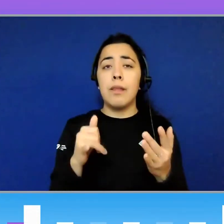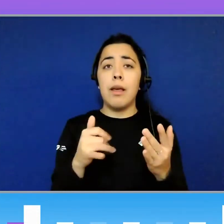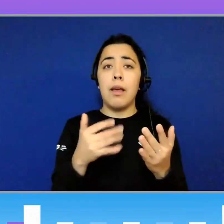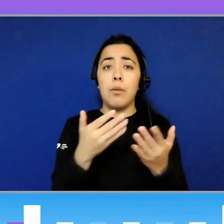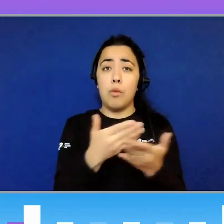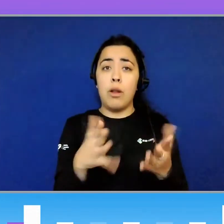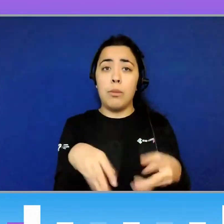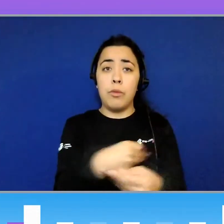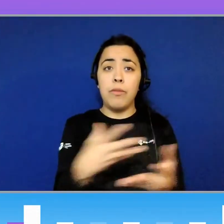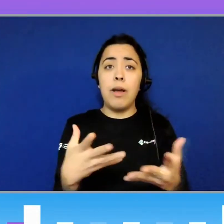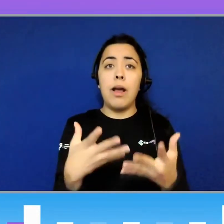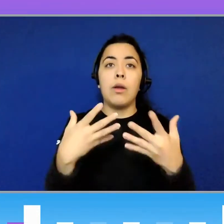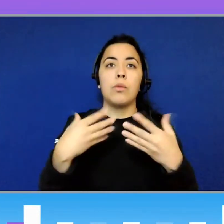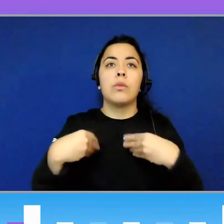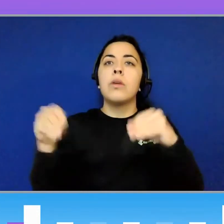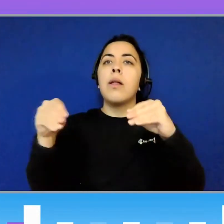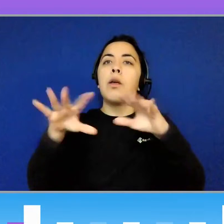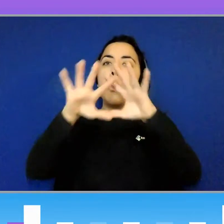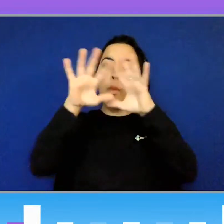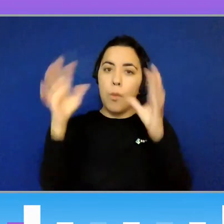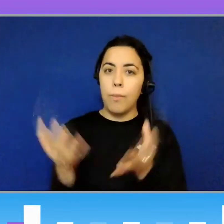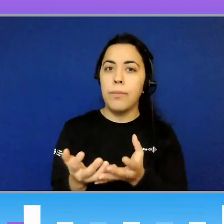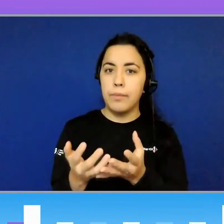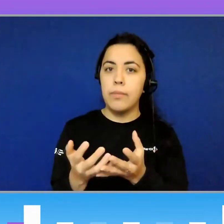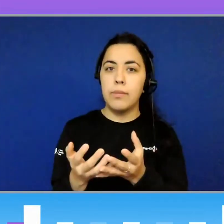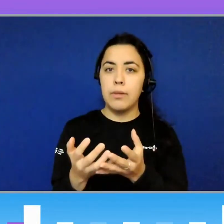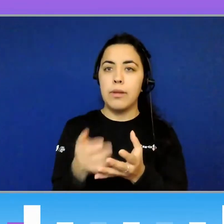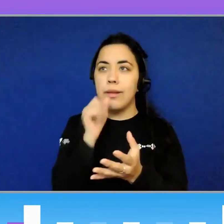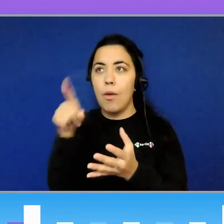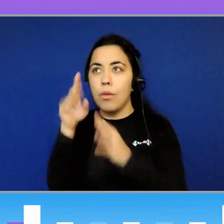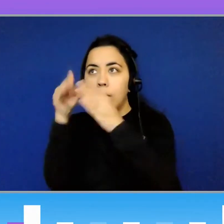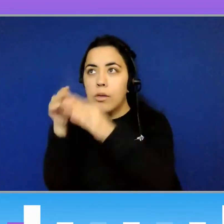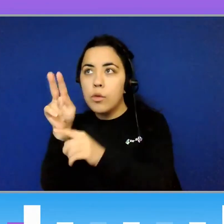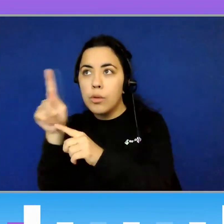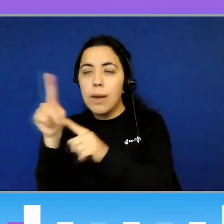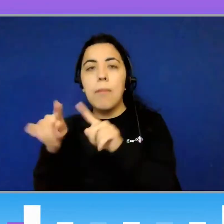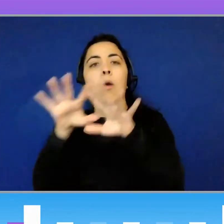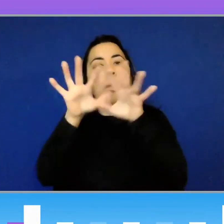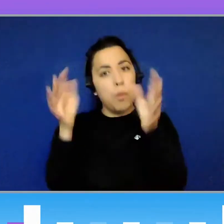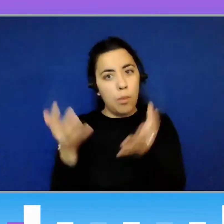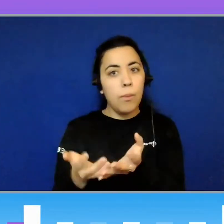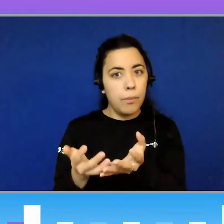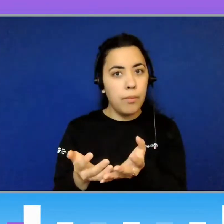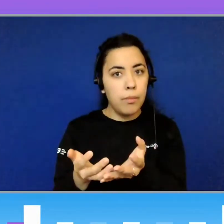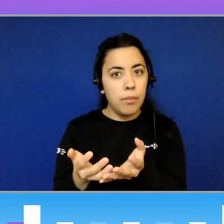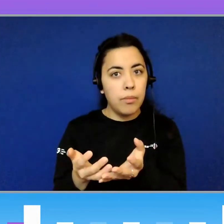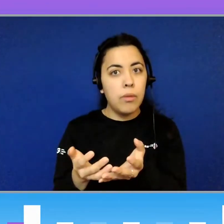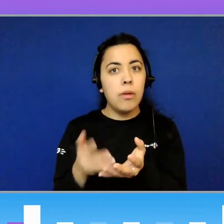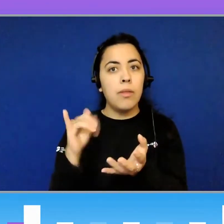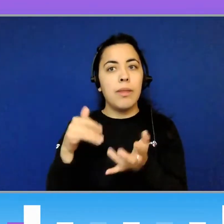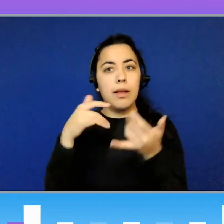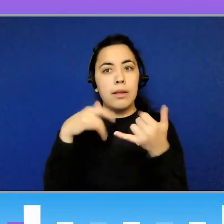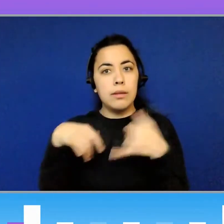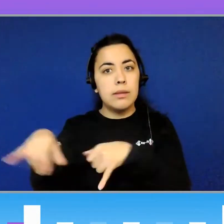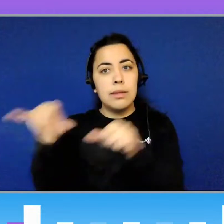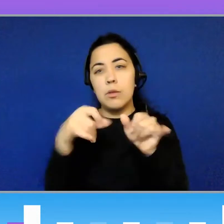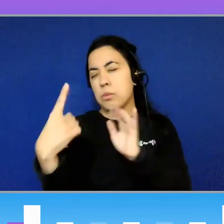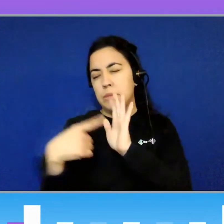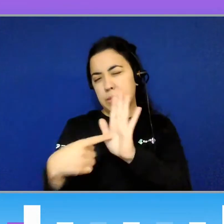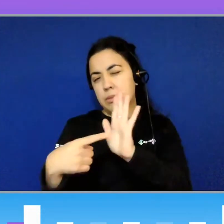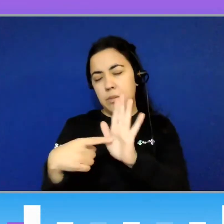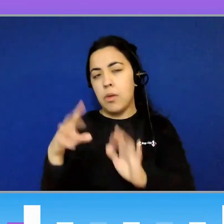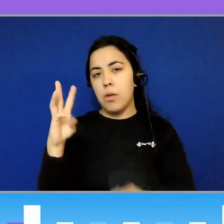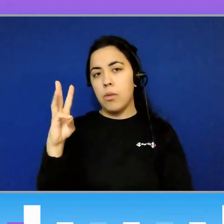sold at a global scale in many cases, and standards such as WCAG that are